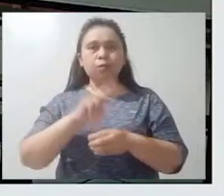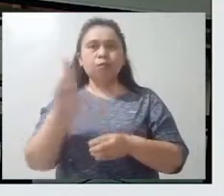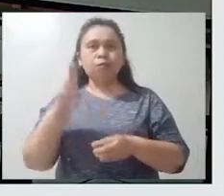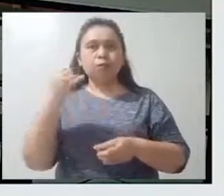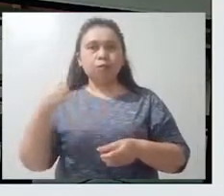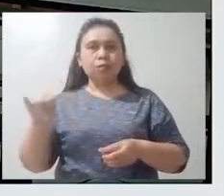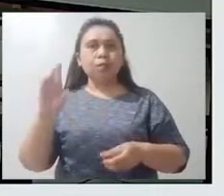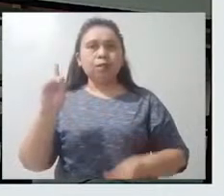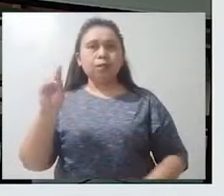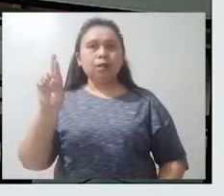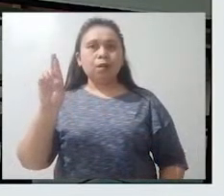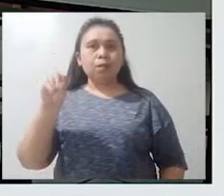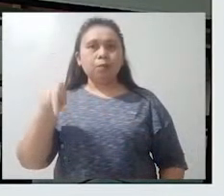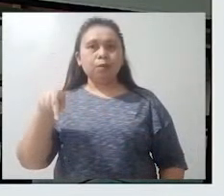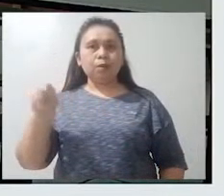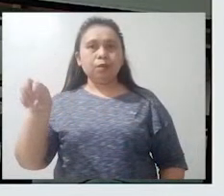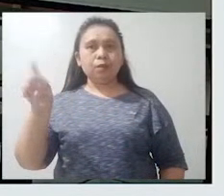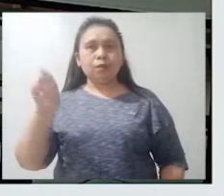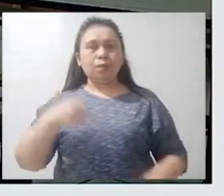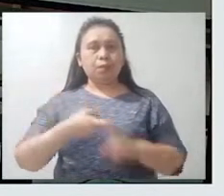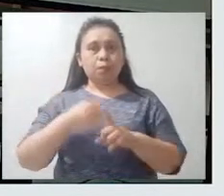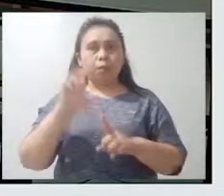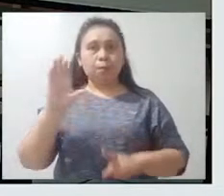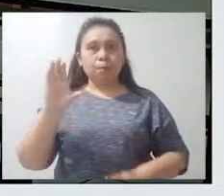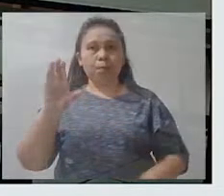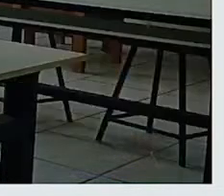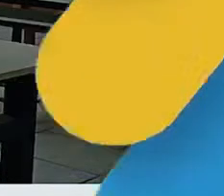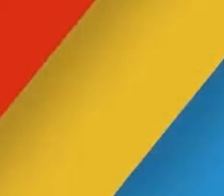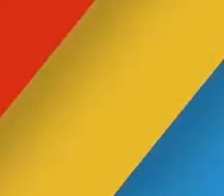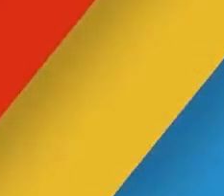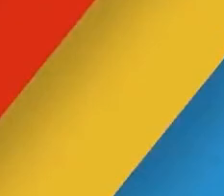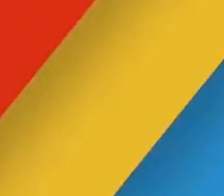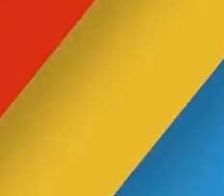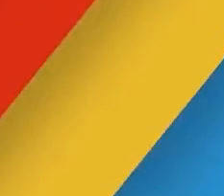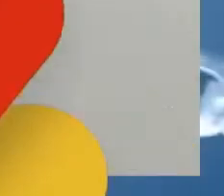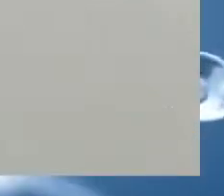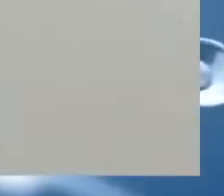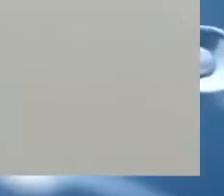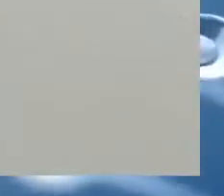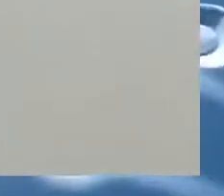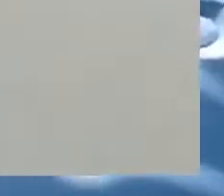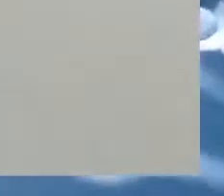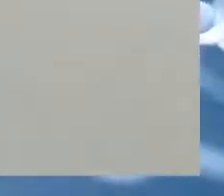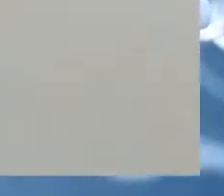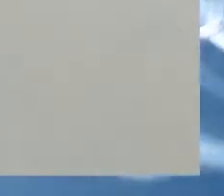liquid using medicine dropper from a beaker.